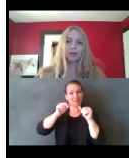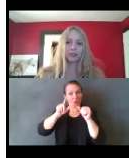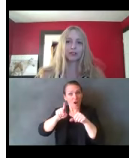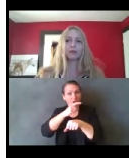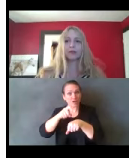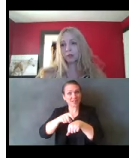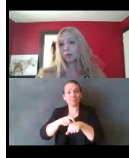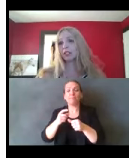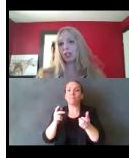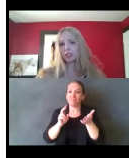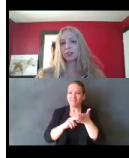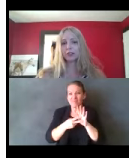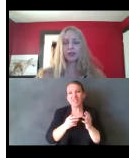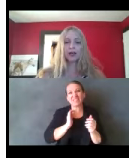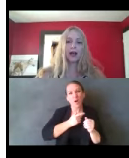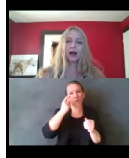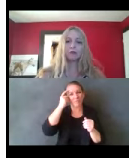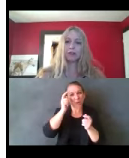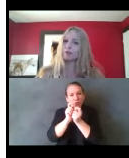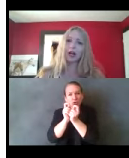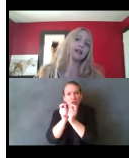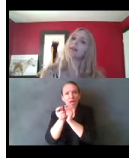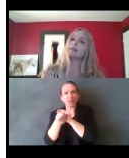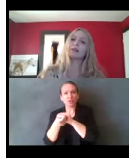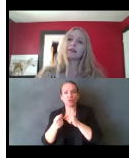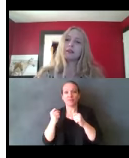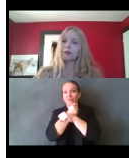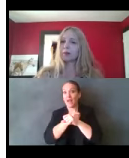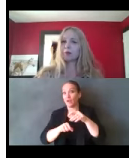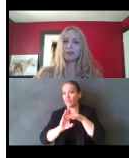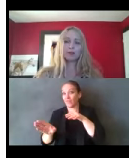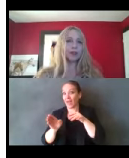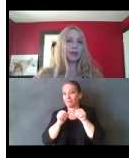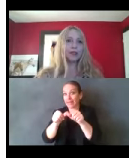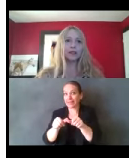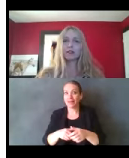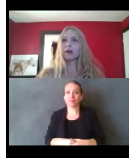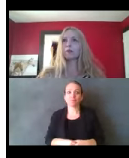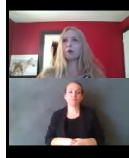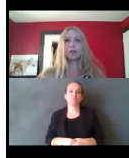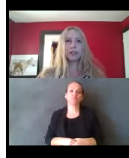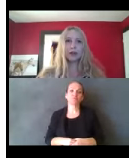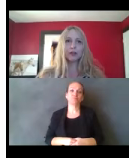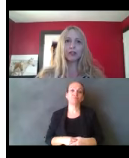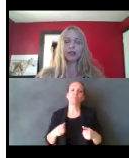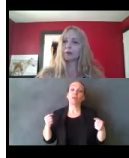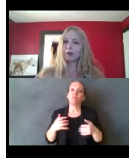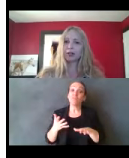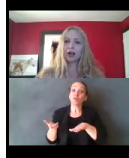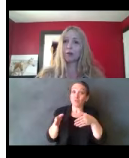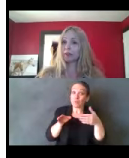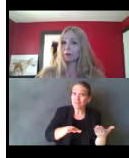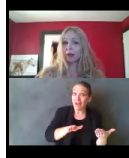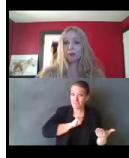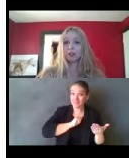those depression symptoms and brain changes. Fear of dying. People with disabilities, older adults, that can be